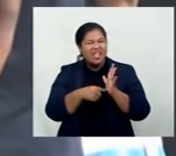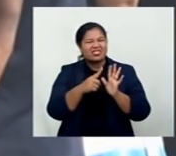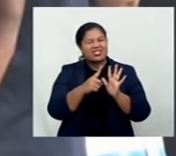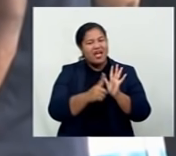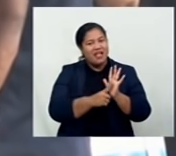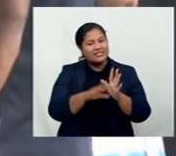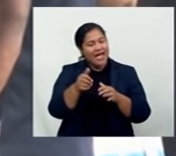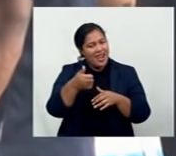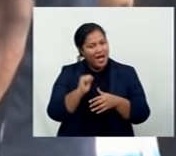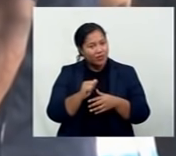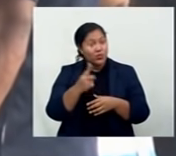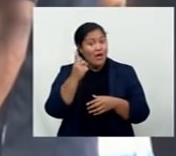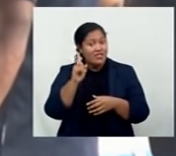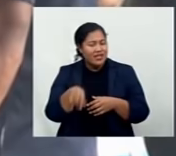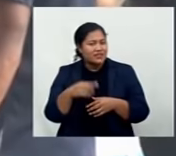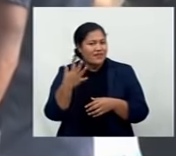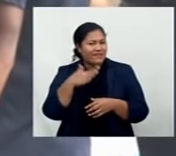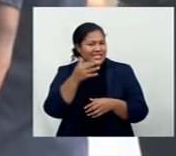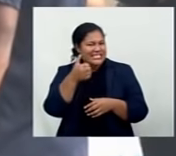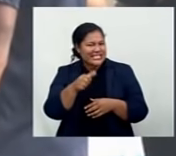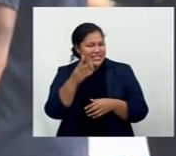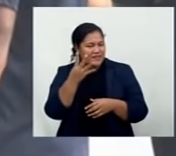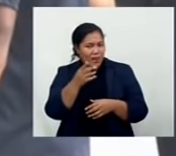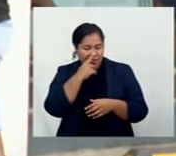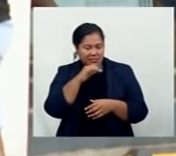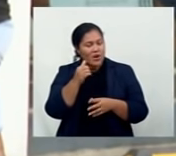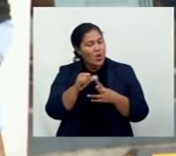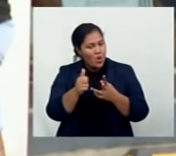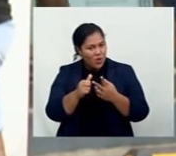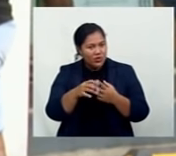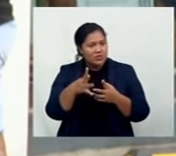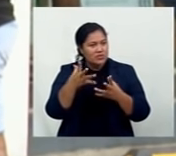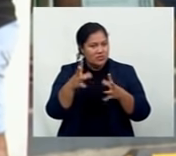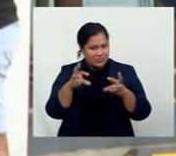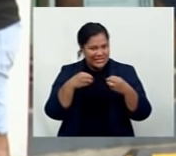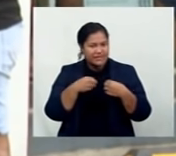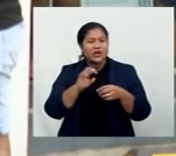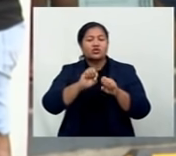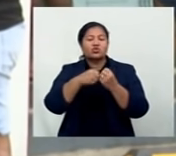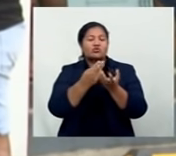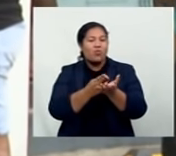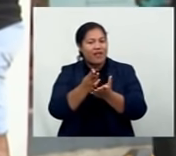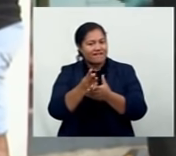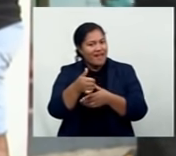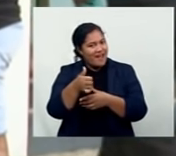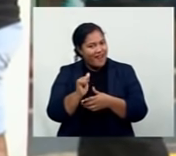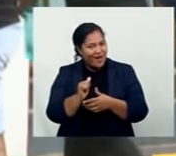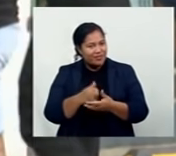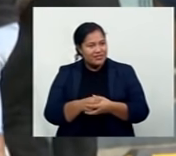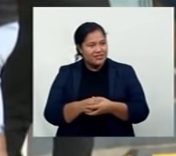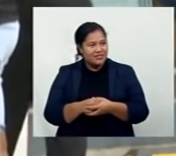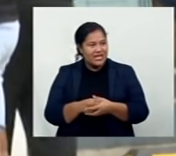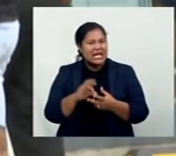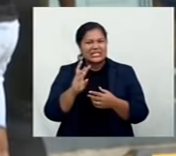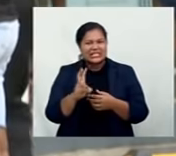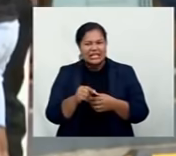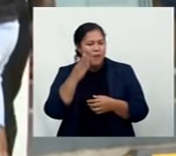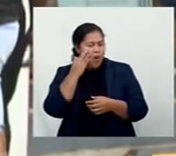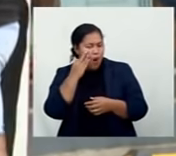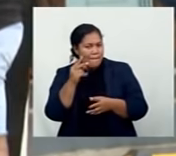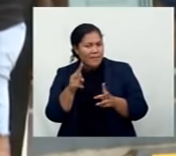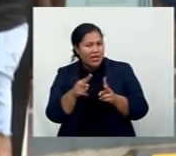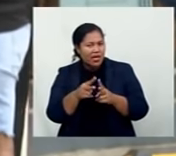and 1,564 of those who also applied were receiving social welfare allowance, with some duplicate application